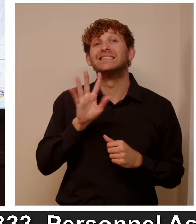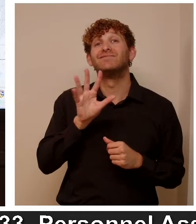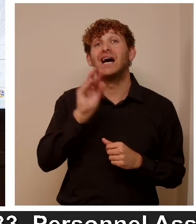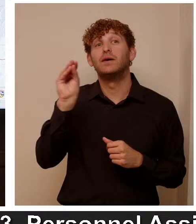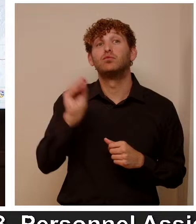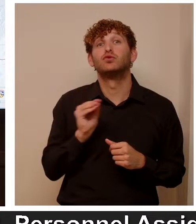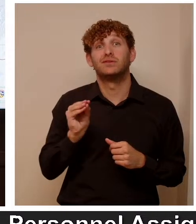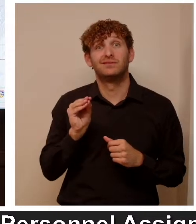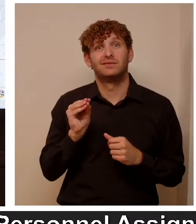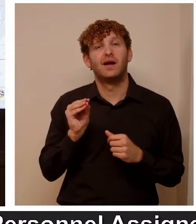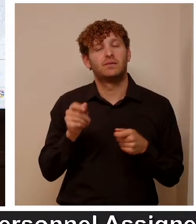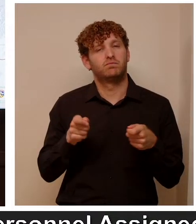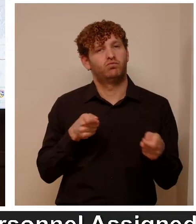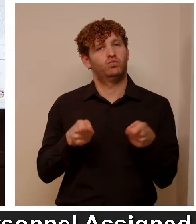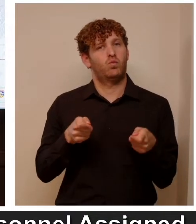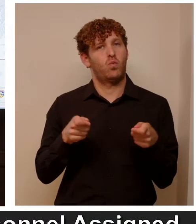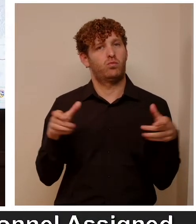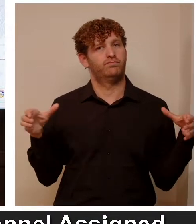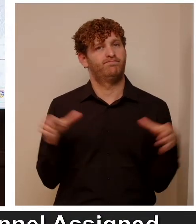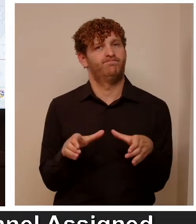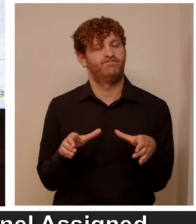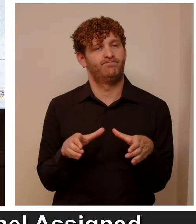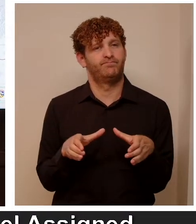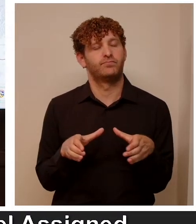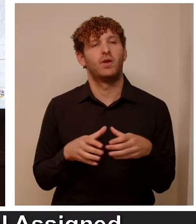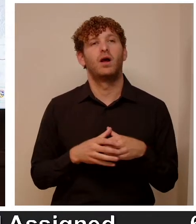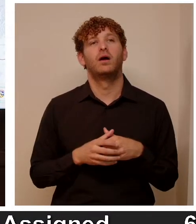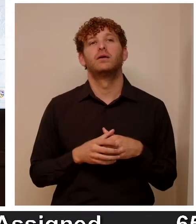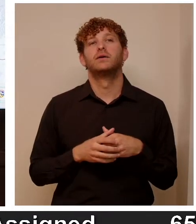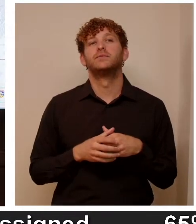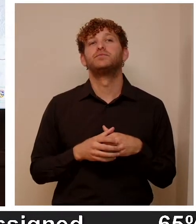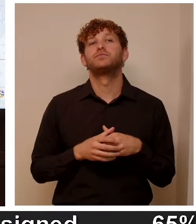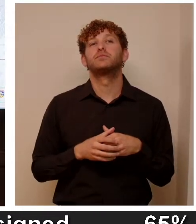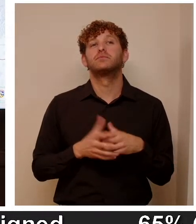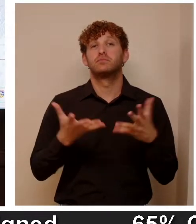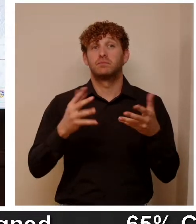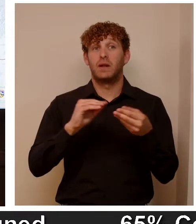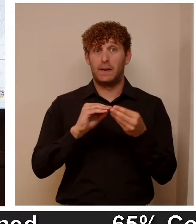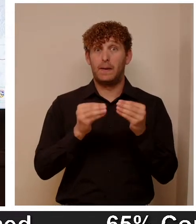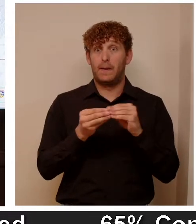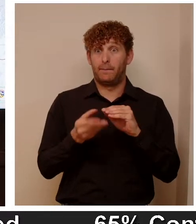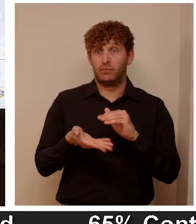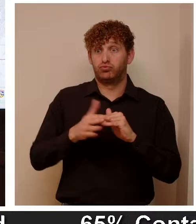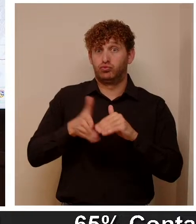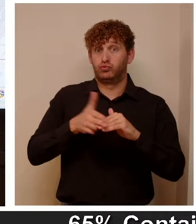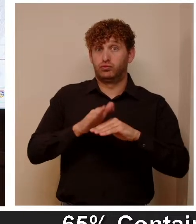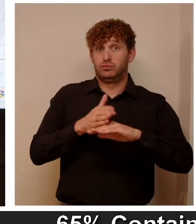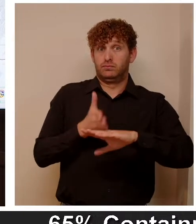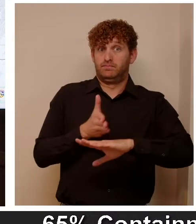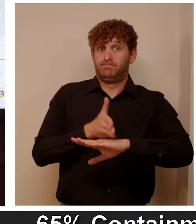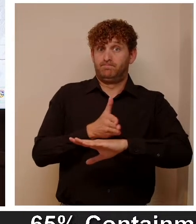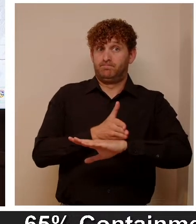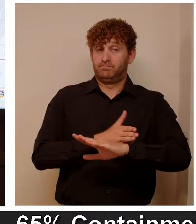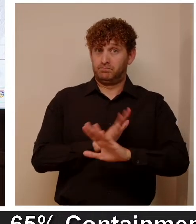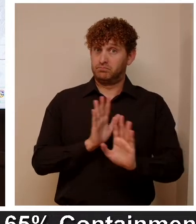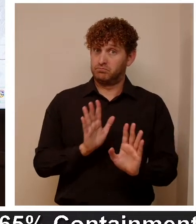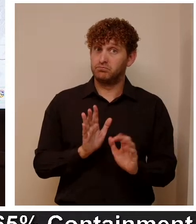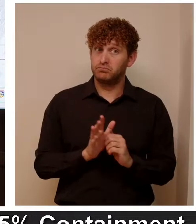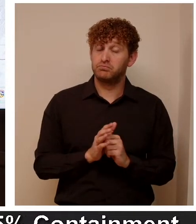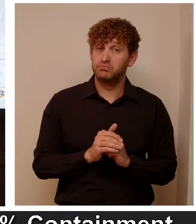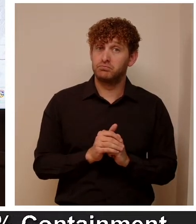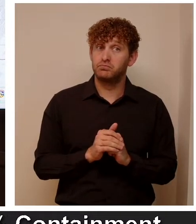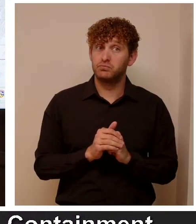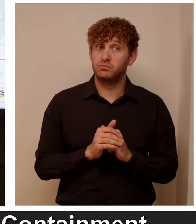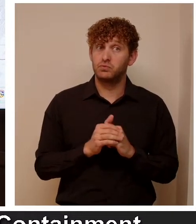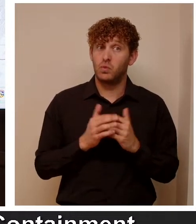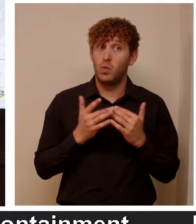wildfire portion of this fire. Even though the numbers are going up every day, be assured that this fire has been